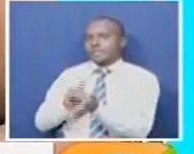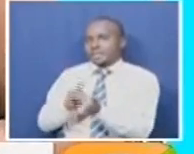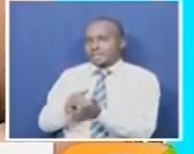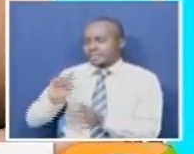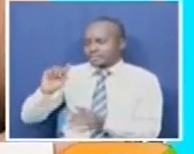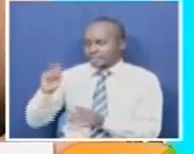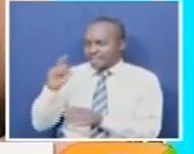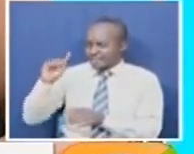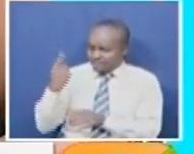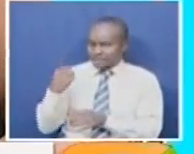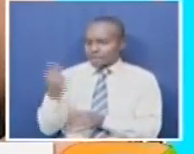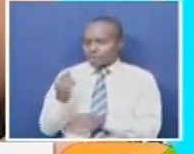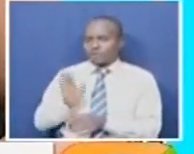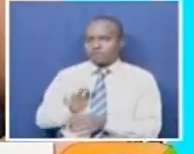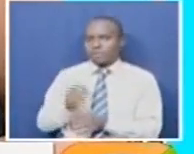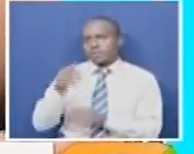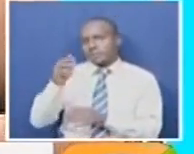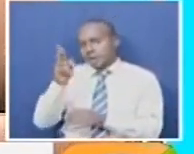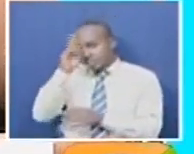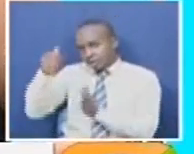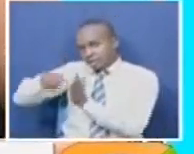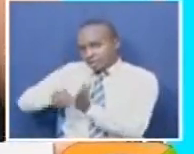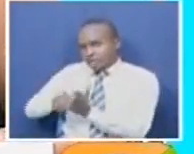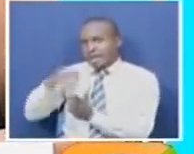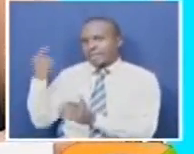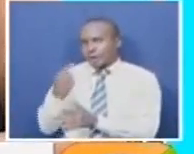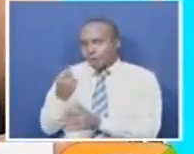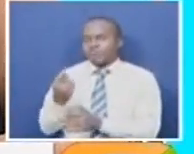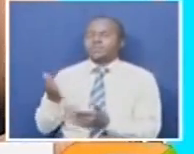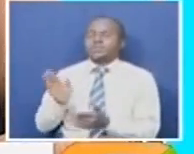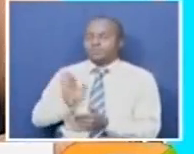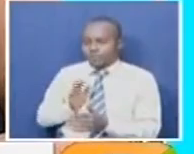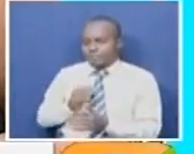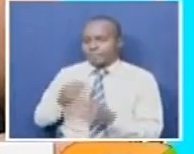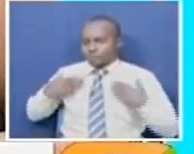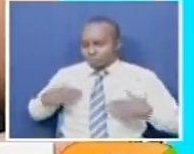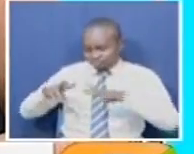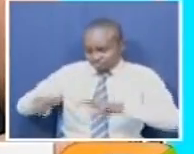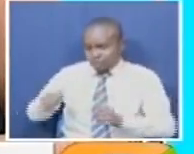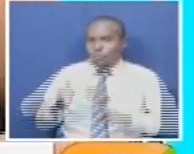first and only female police sergeant, and of course, the only female forensic pathologist we currently have in the country.